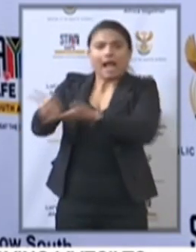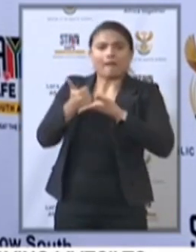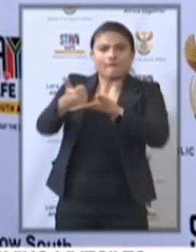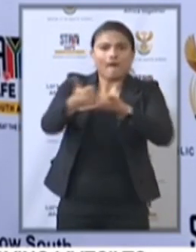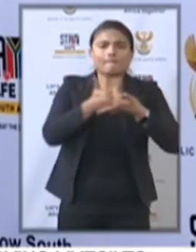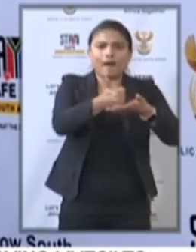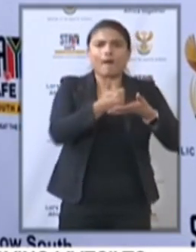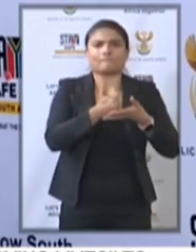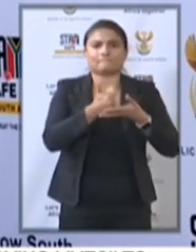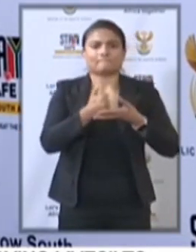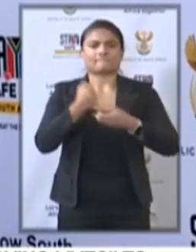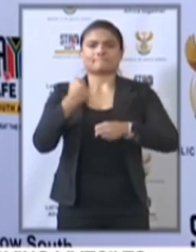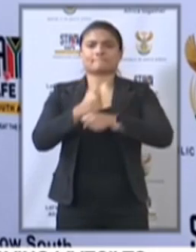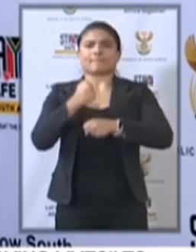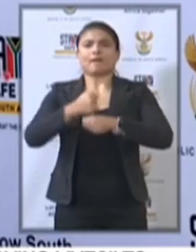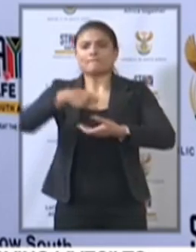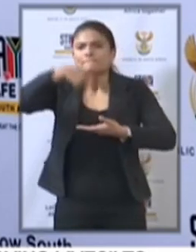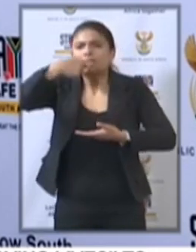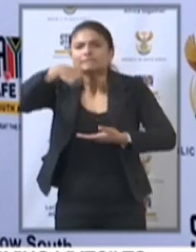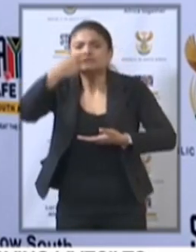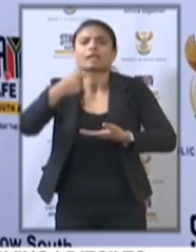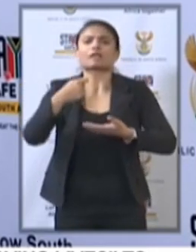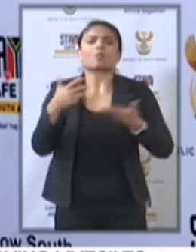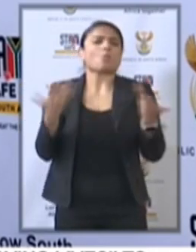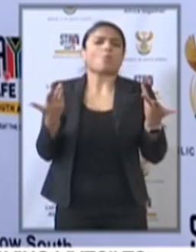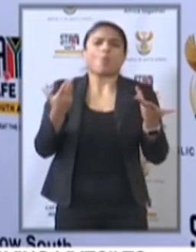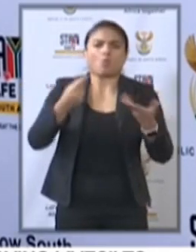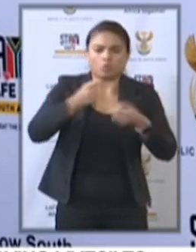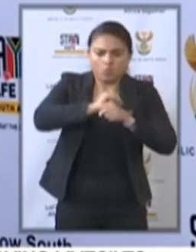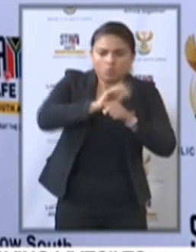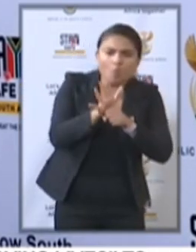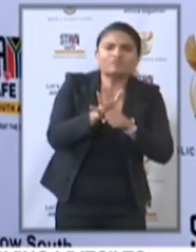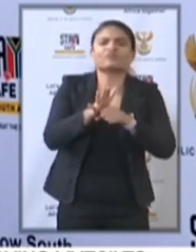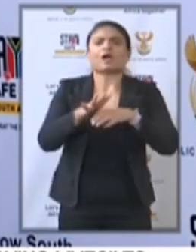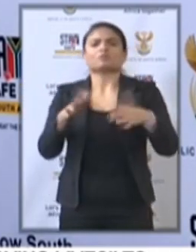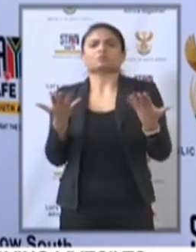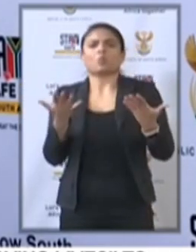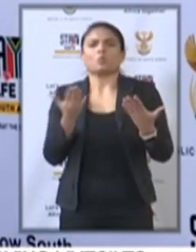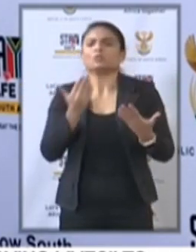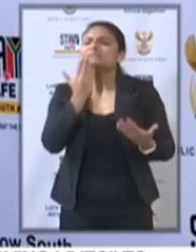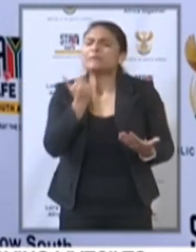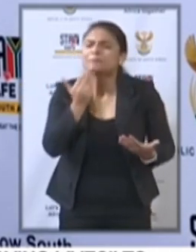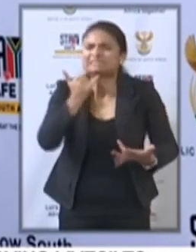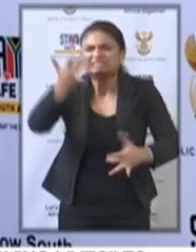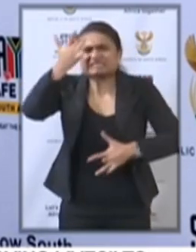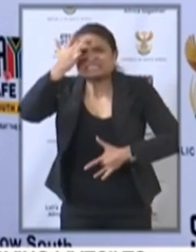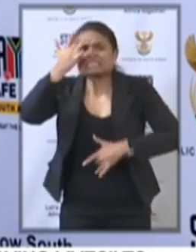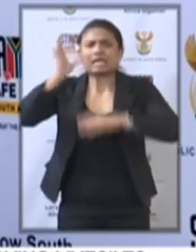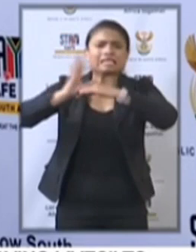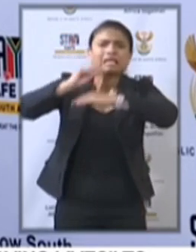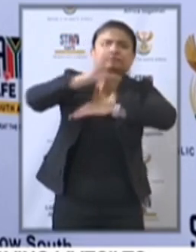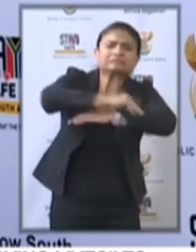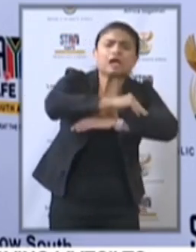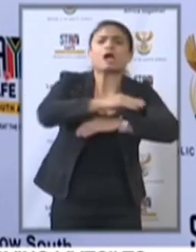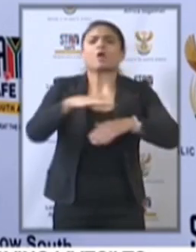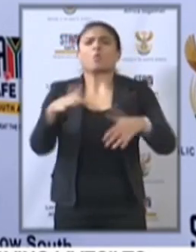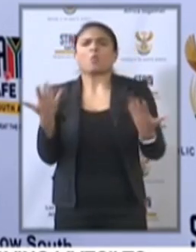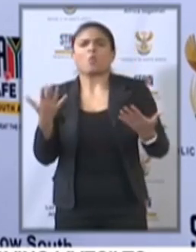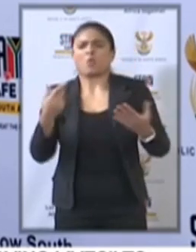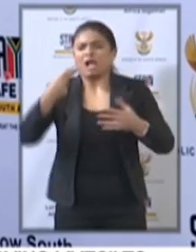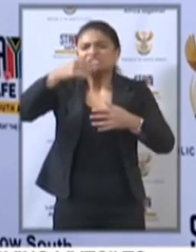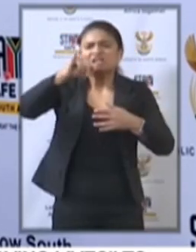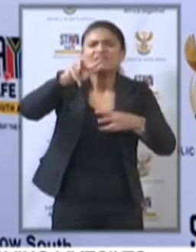COVID-19, cancers, diabetes, TB and HIV/AIDS, and